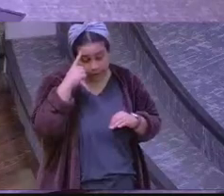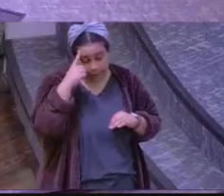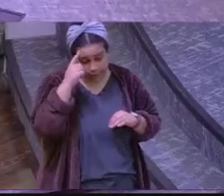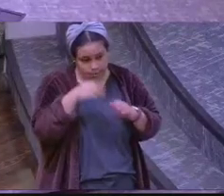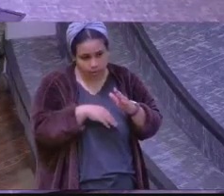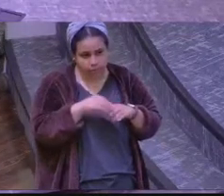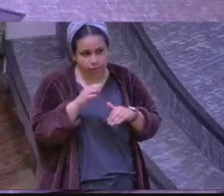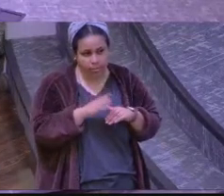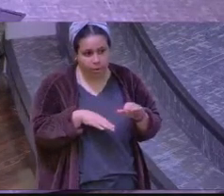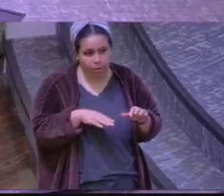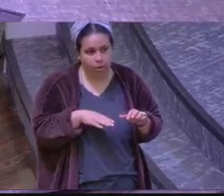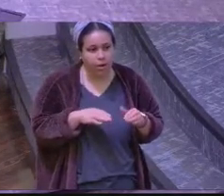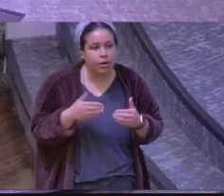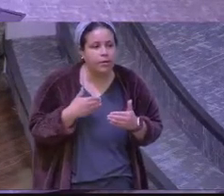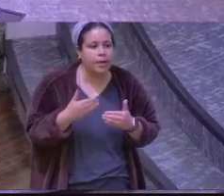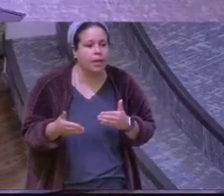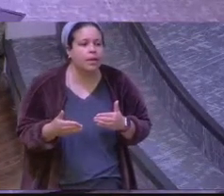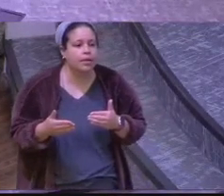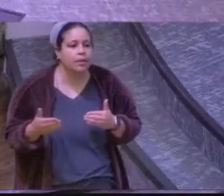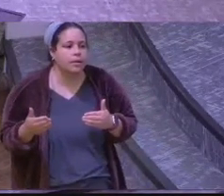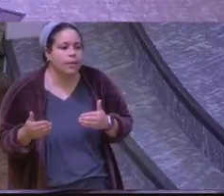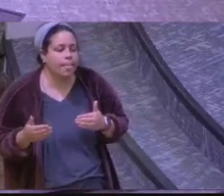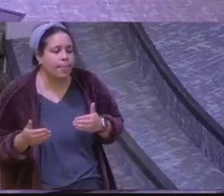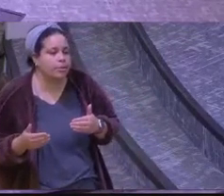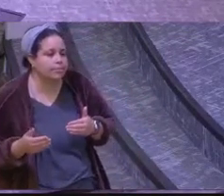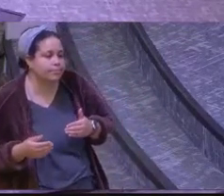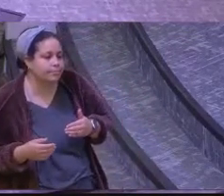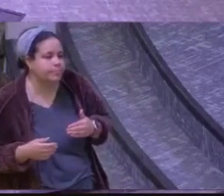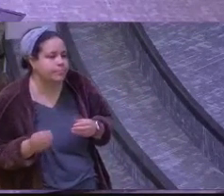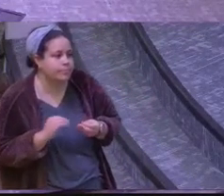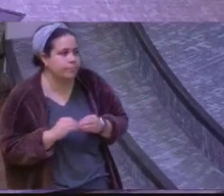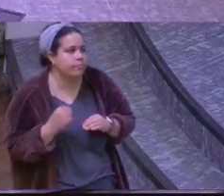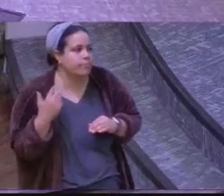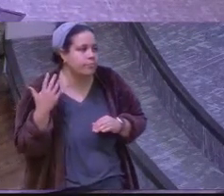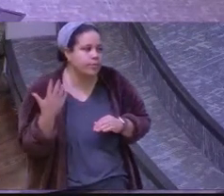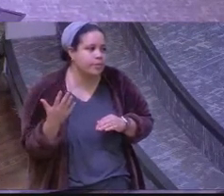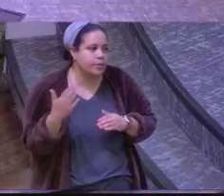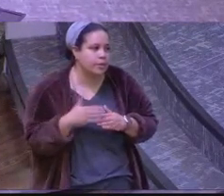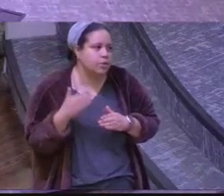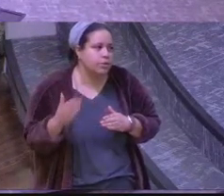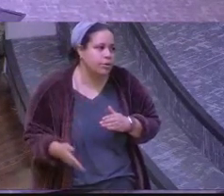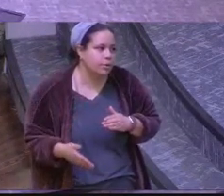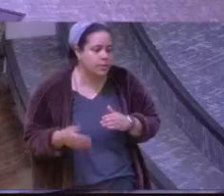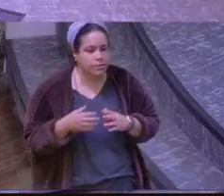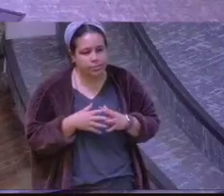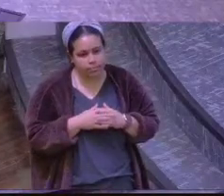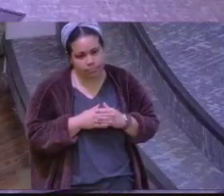comfortable going ahead and moving to item 5 on our agenda, which is to adjourn.